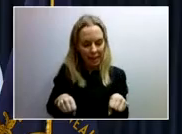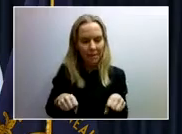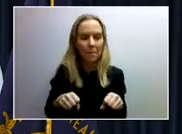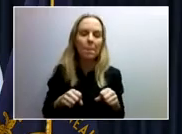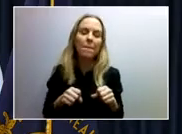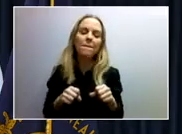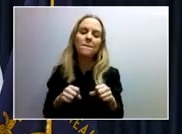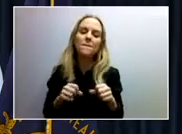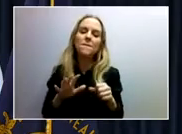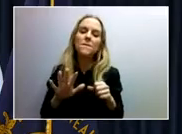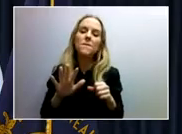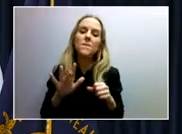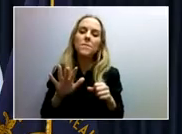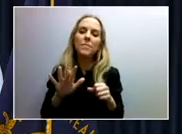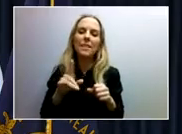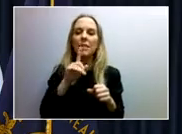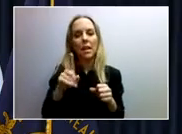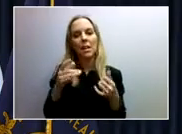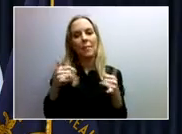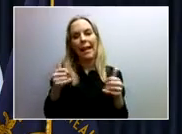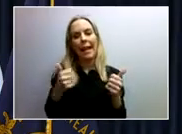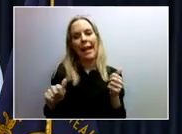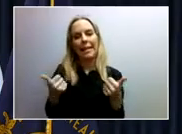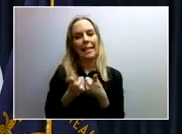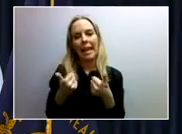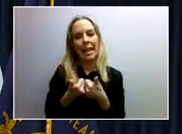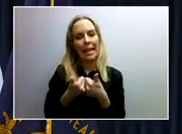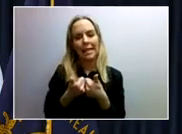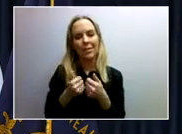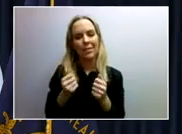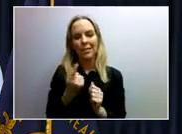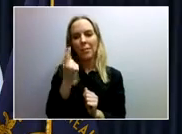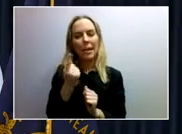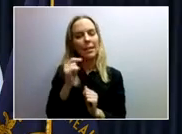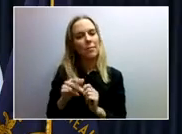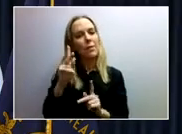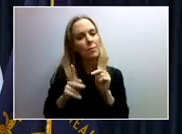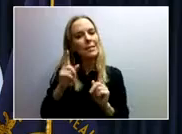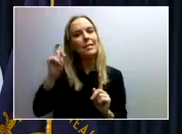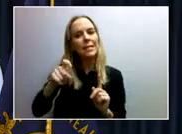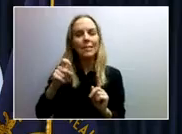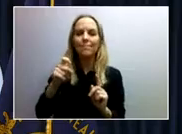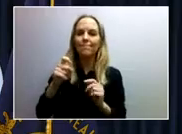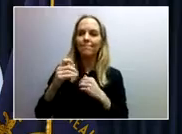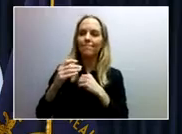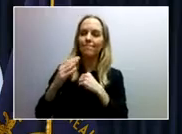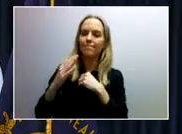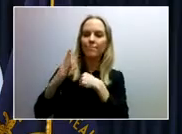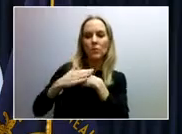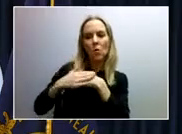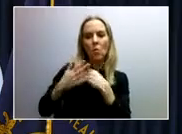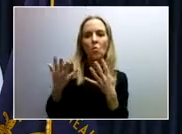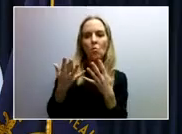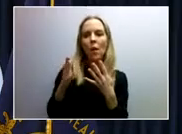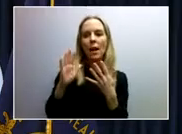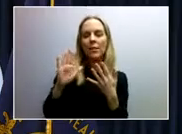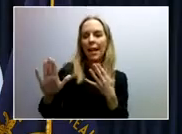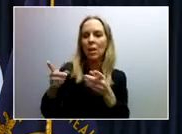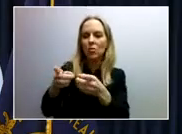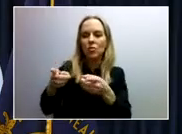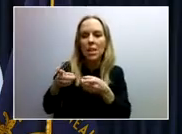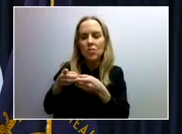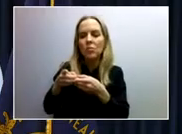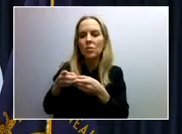But not going to play any games with something like that. People need to have notice of what their districts are going to